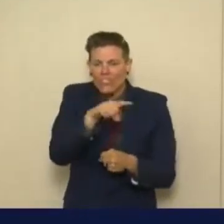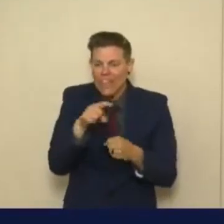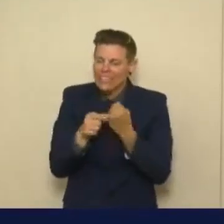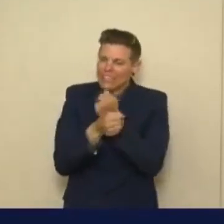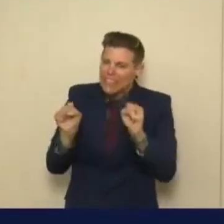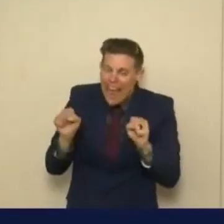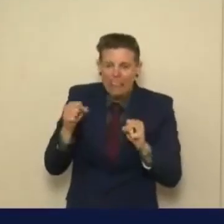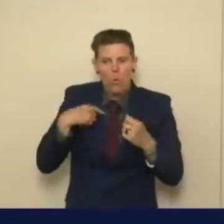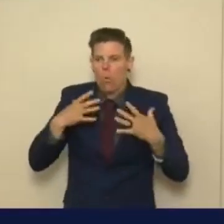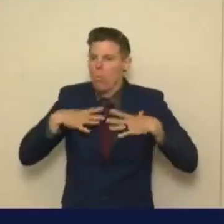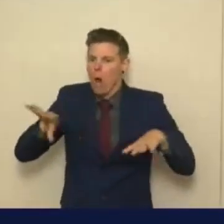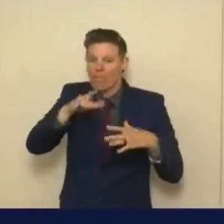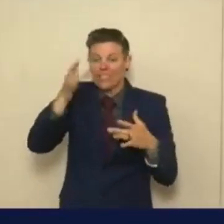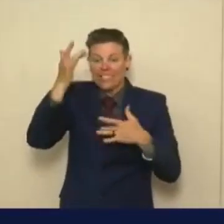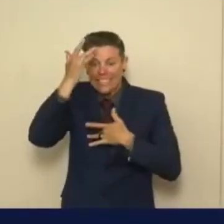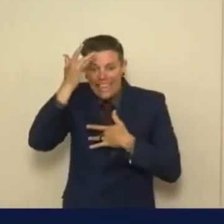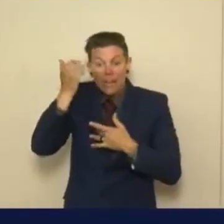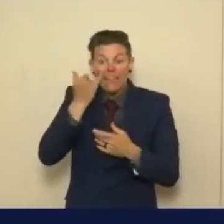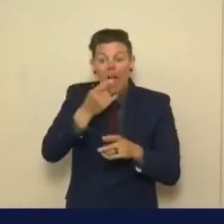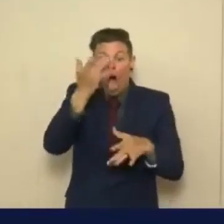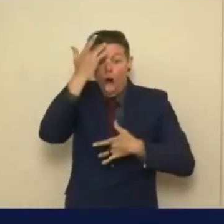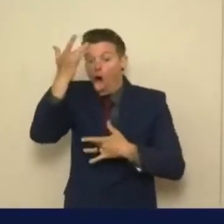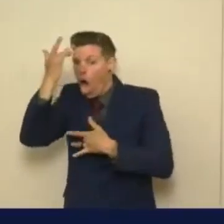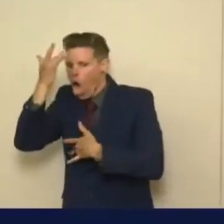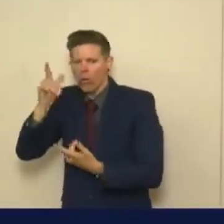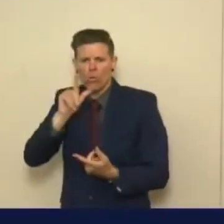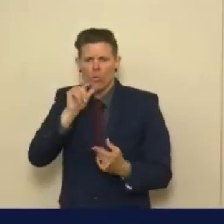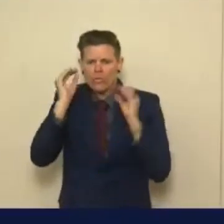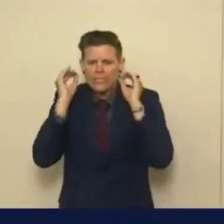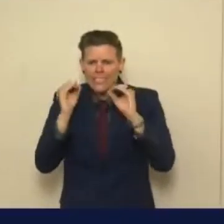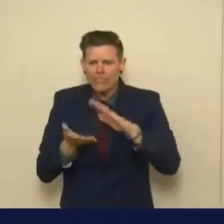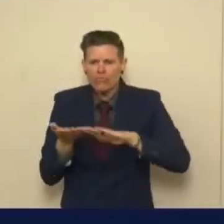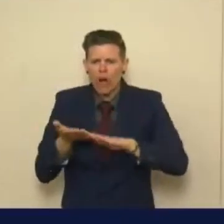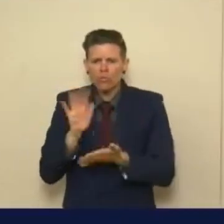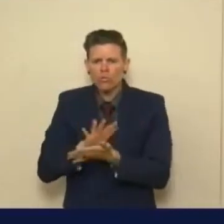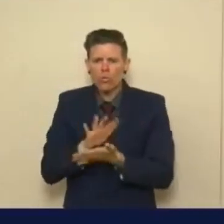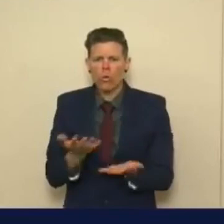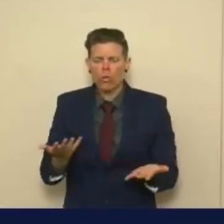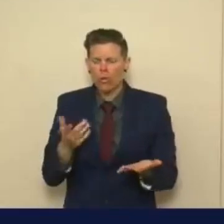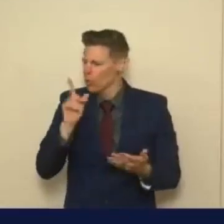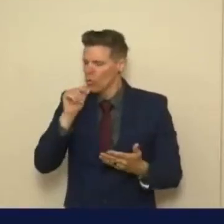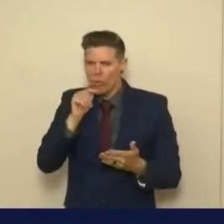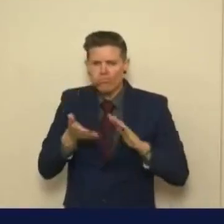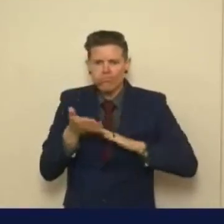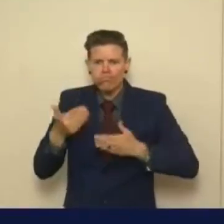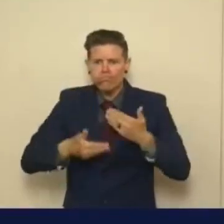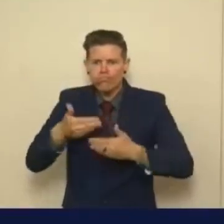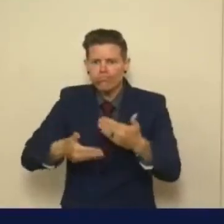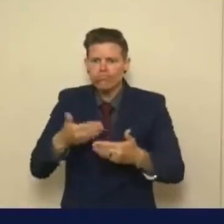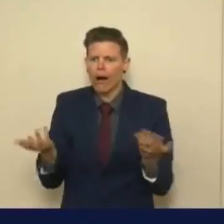come to school and provide those services for you, and those risks are too high.